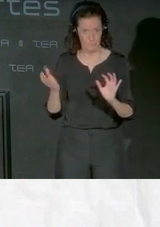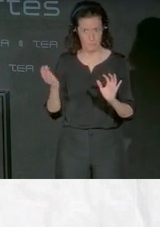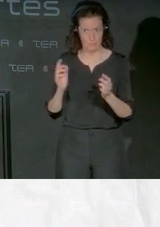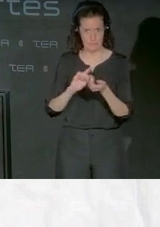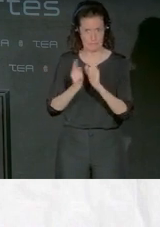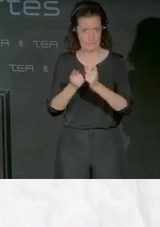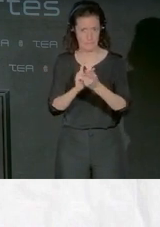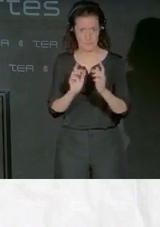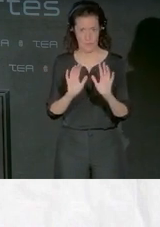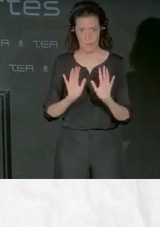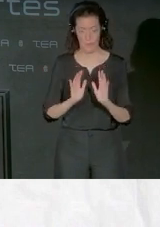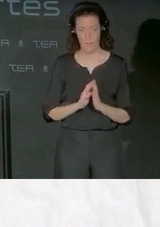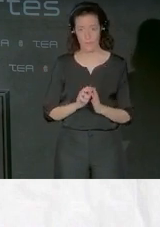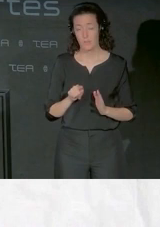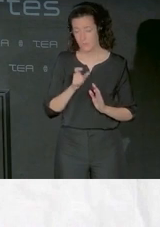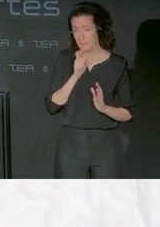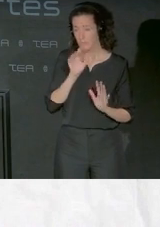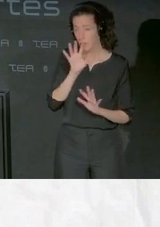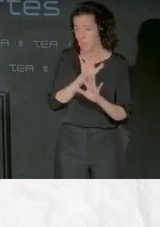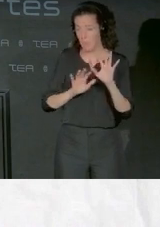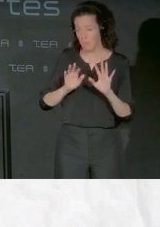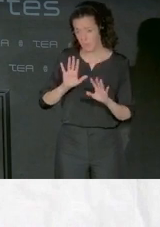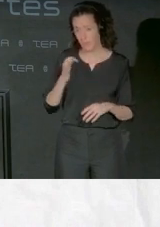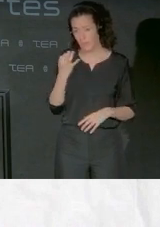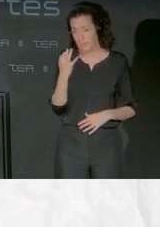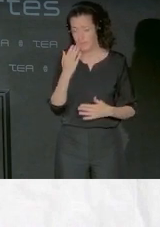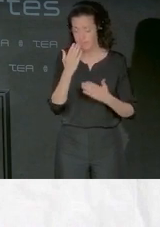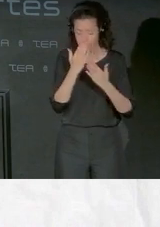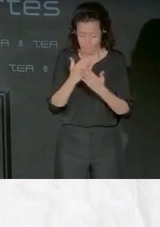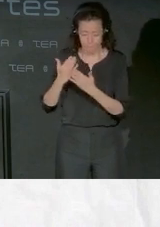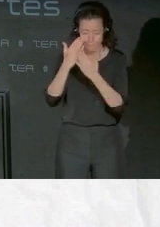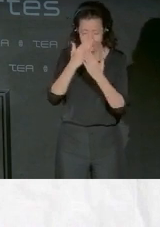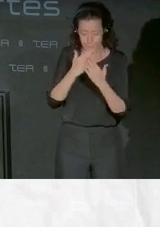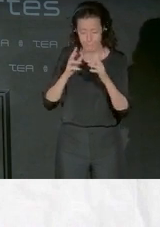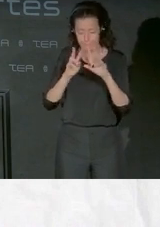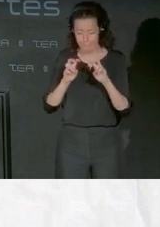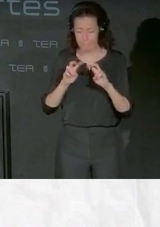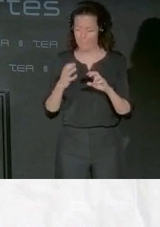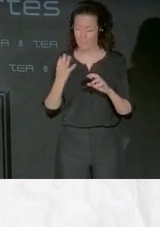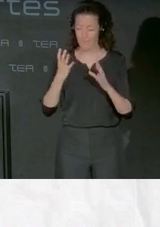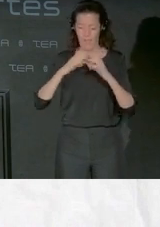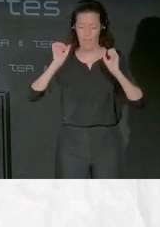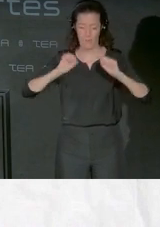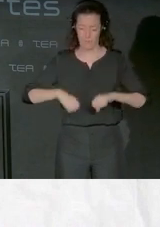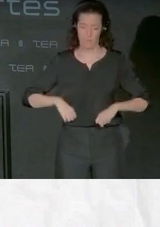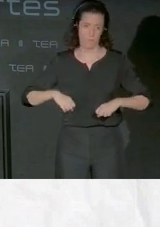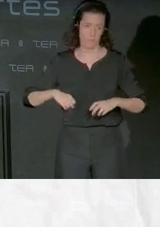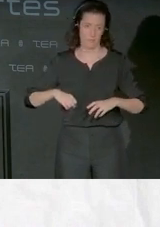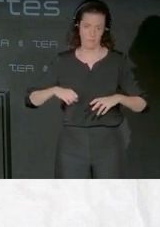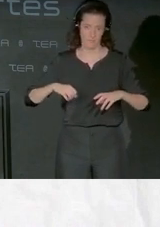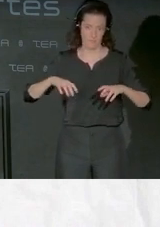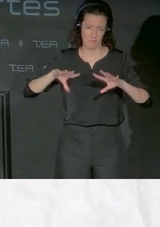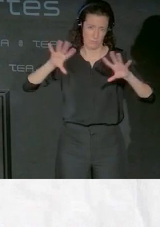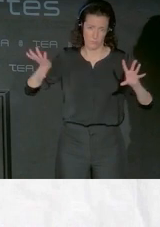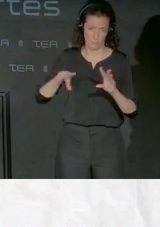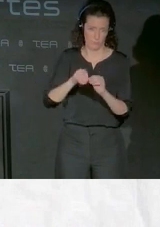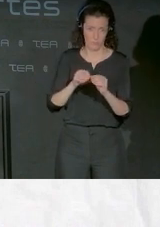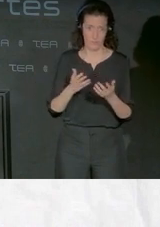standard licensing agreements, something that could work both for cultural heritage institutions, companies that are, let's say, investing